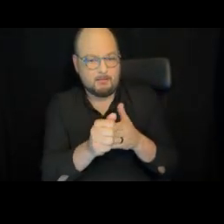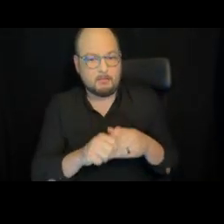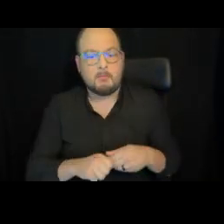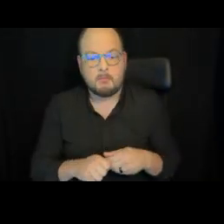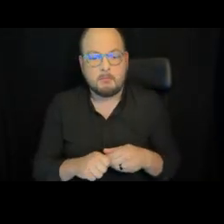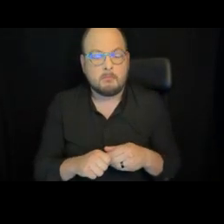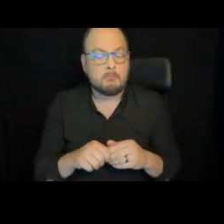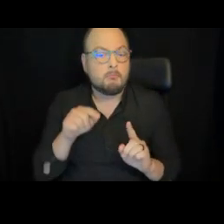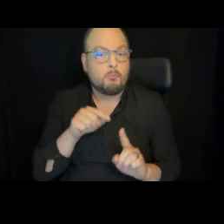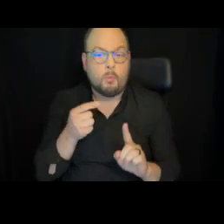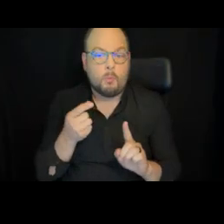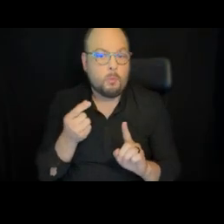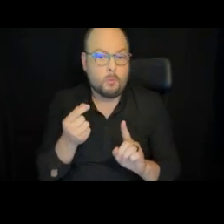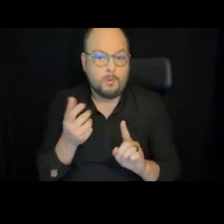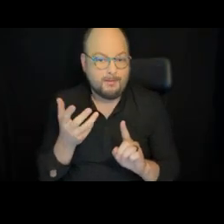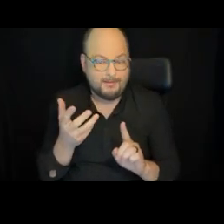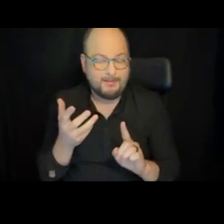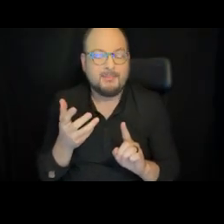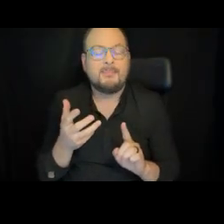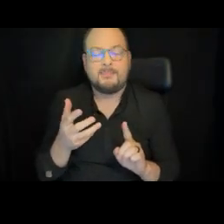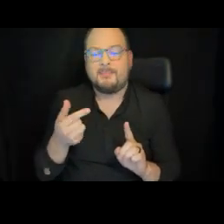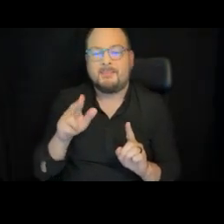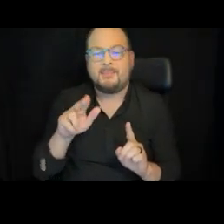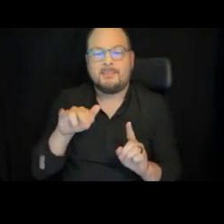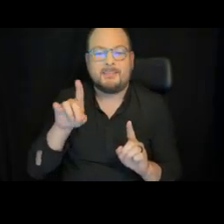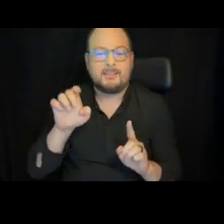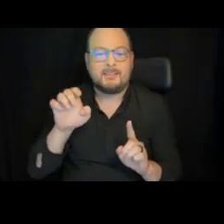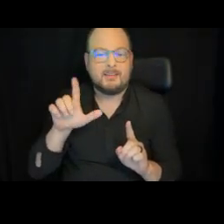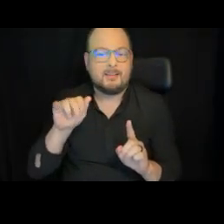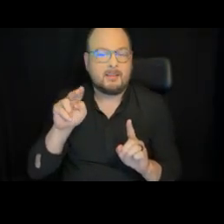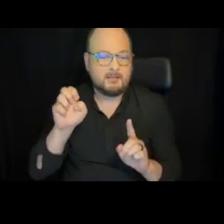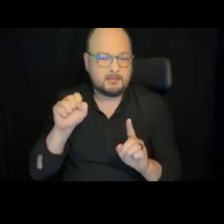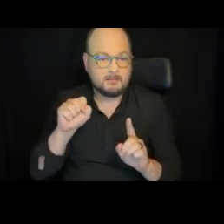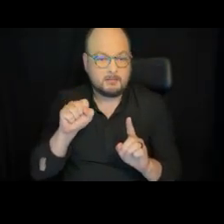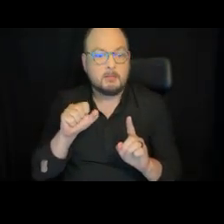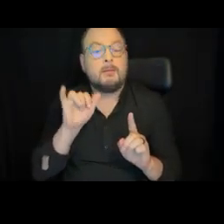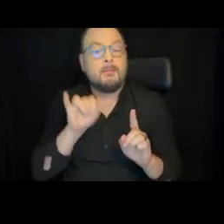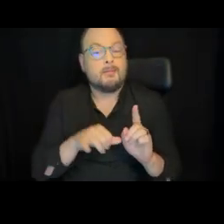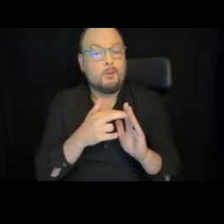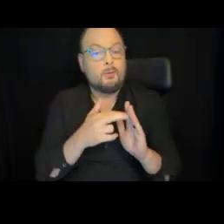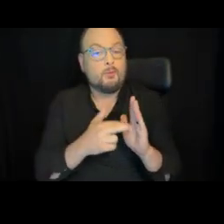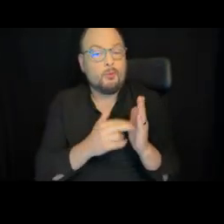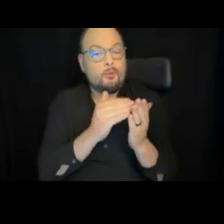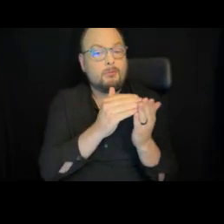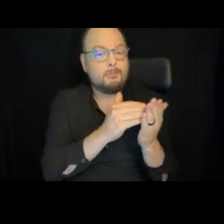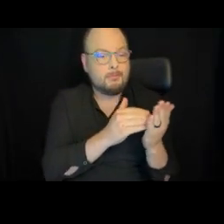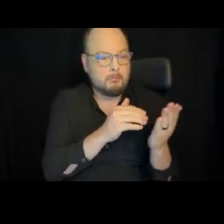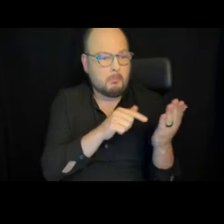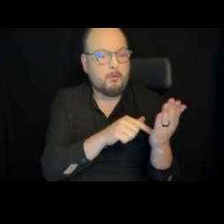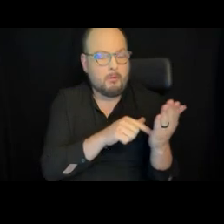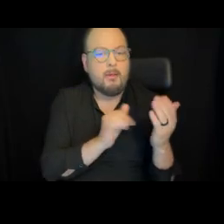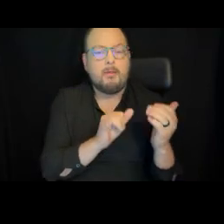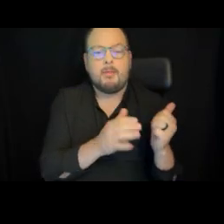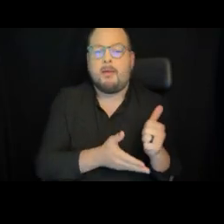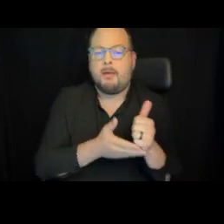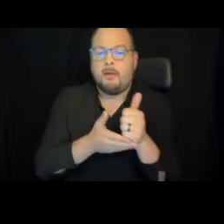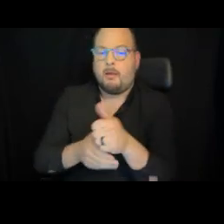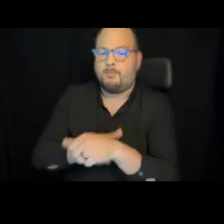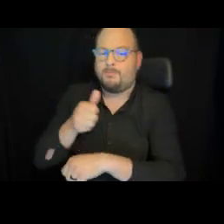simply the guidelines. Think of this set of rules as a recipe for creating